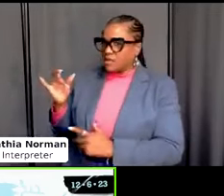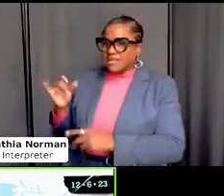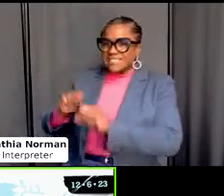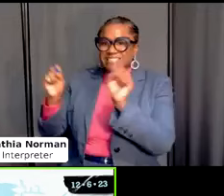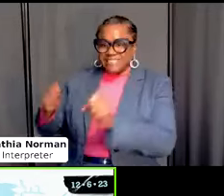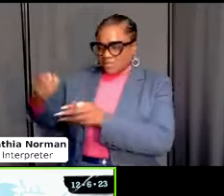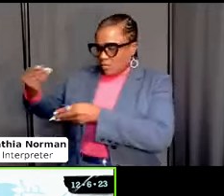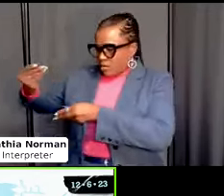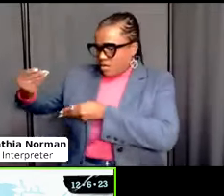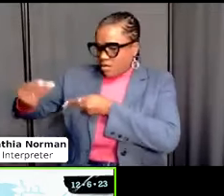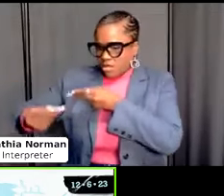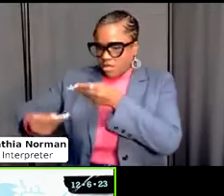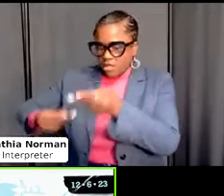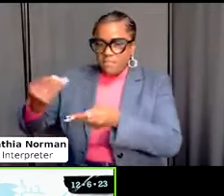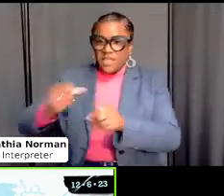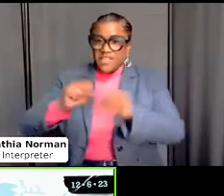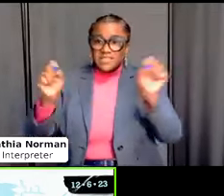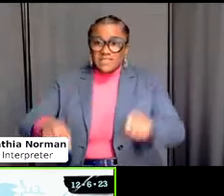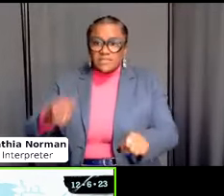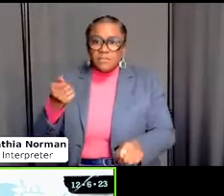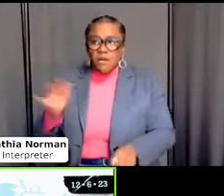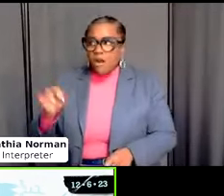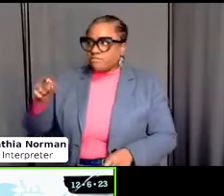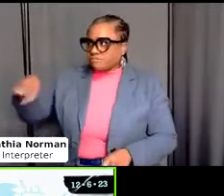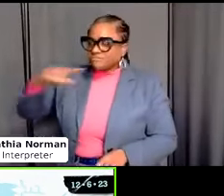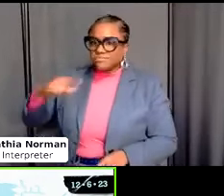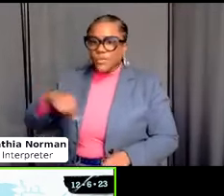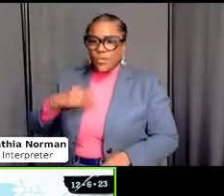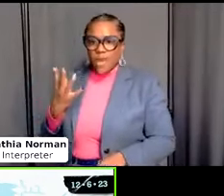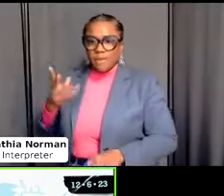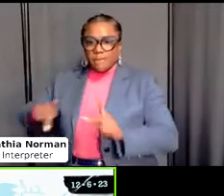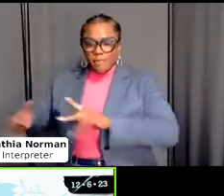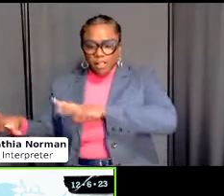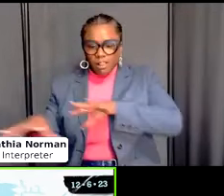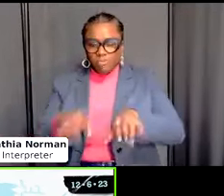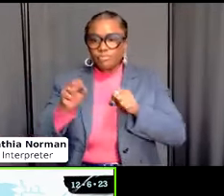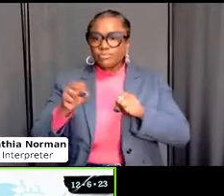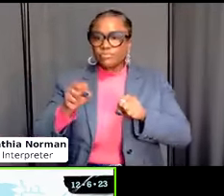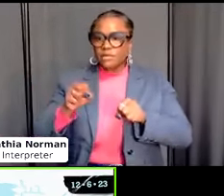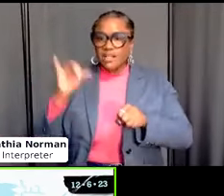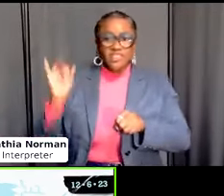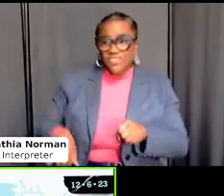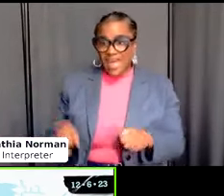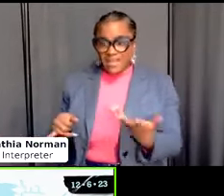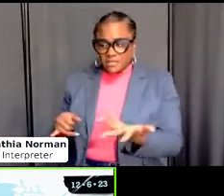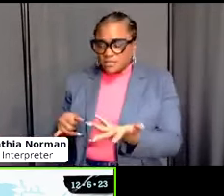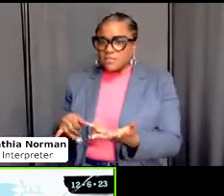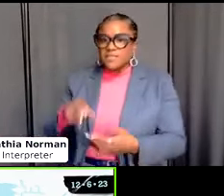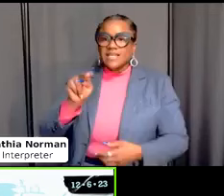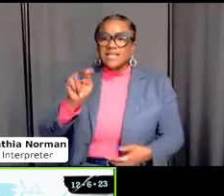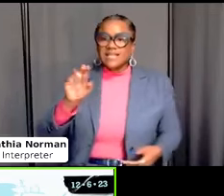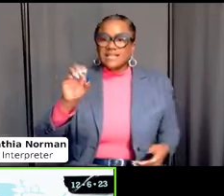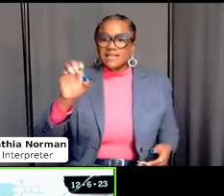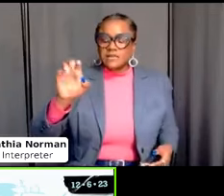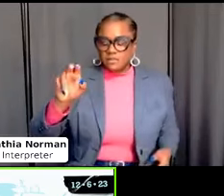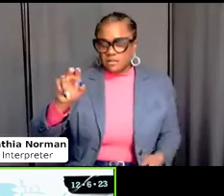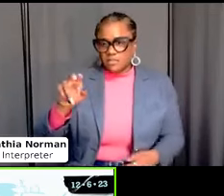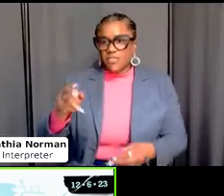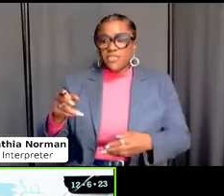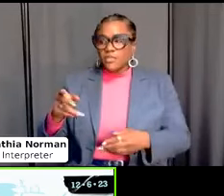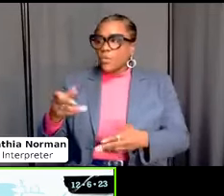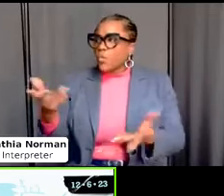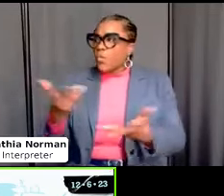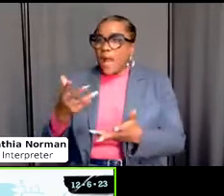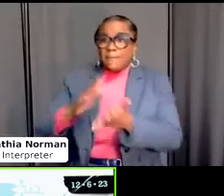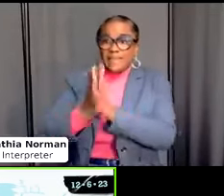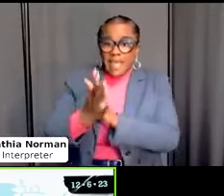systems. The system of colonialism has its descendant, its offspring is what we know as neocolonialism. If we